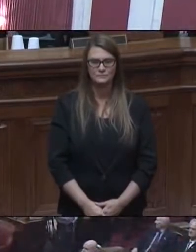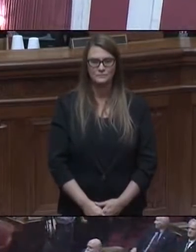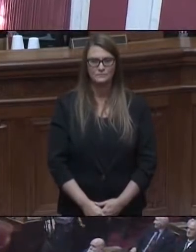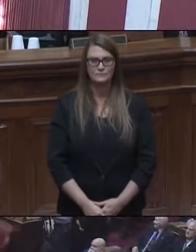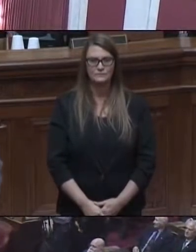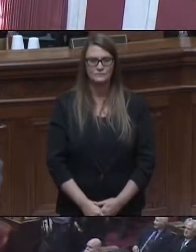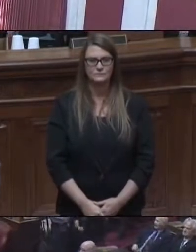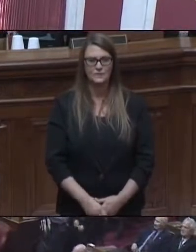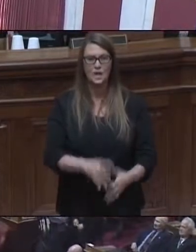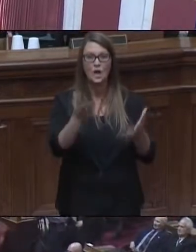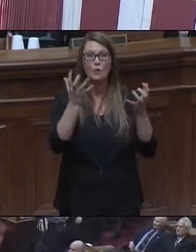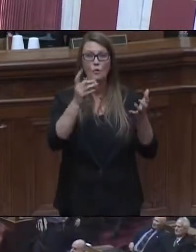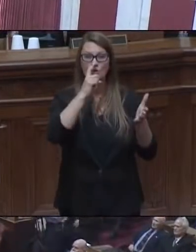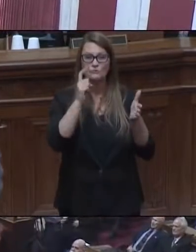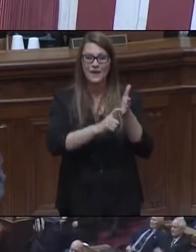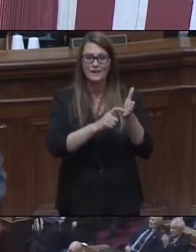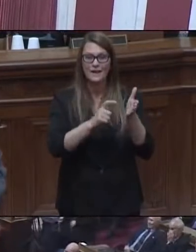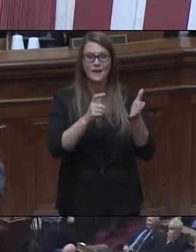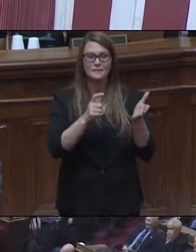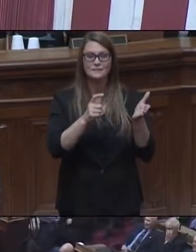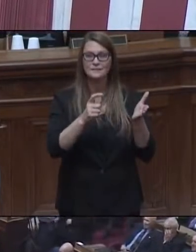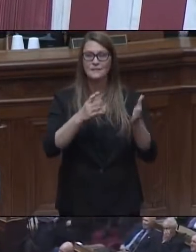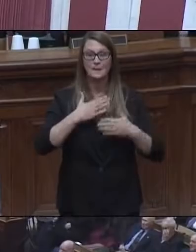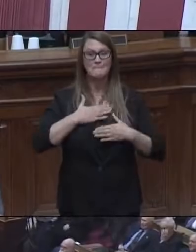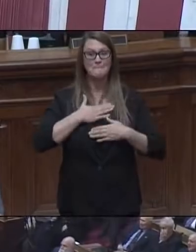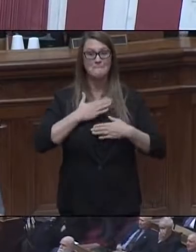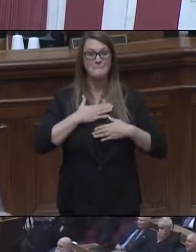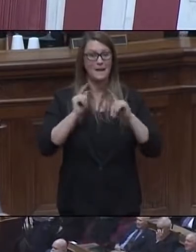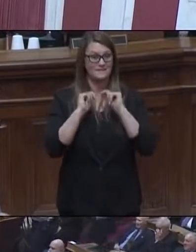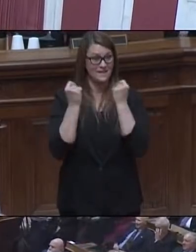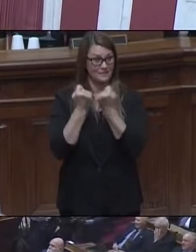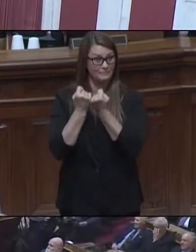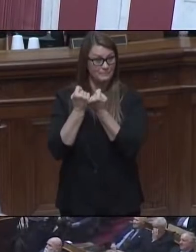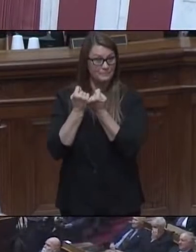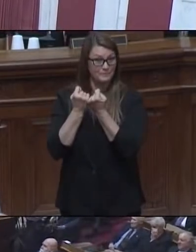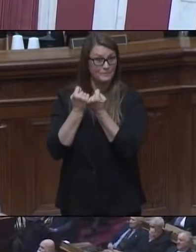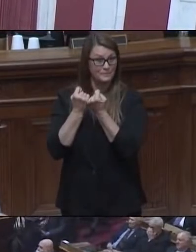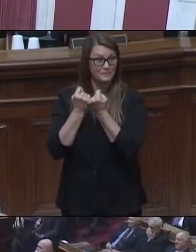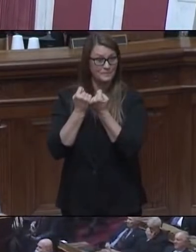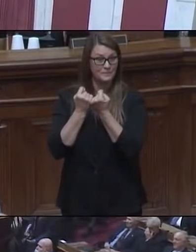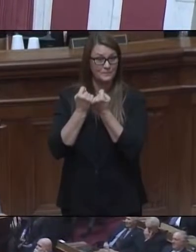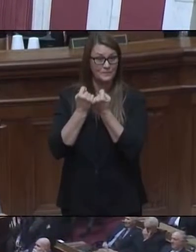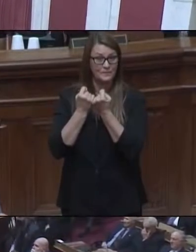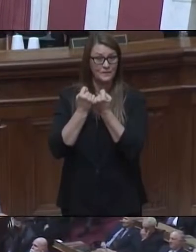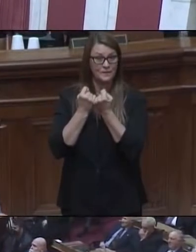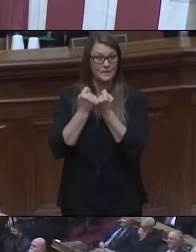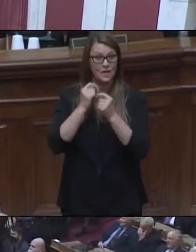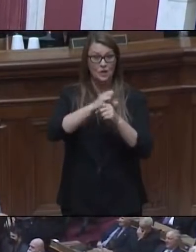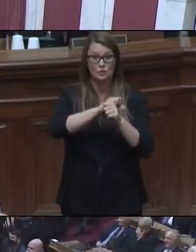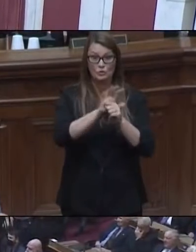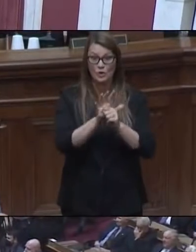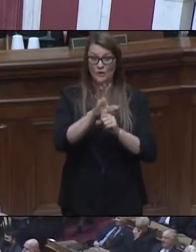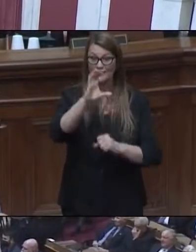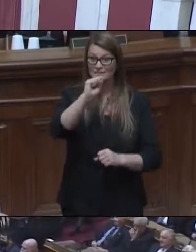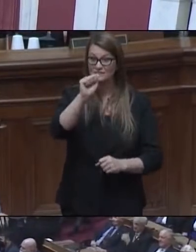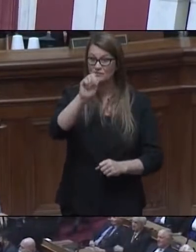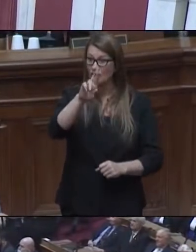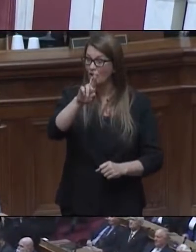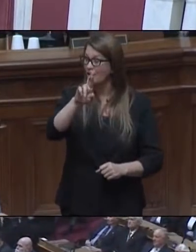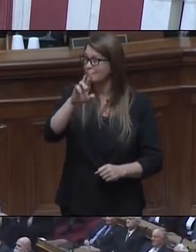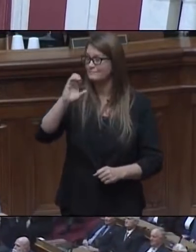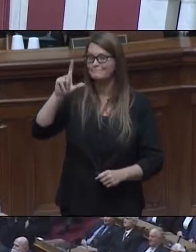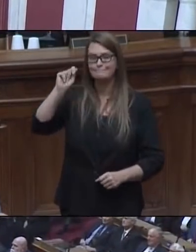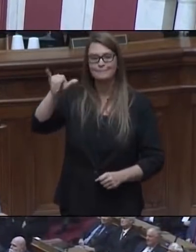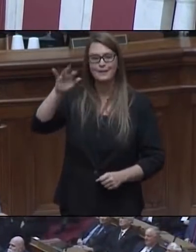I want to recognize my team through this. Our coronavirus czar, Dr. Clay